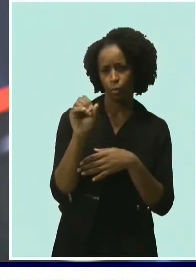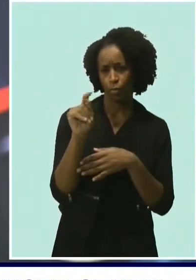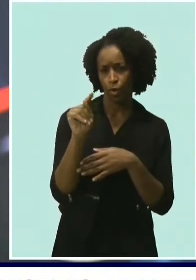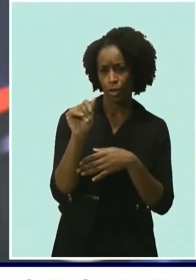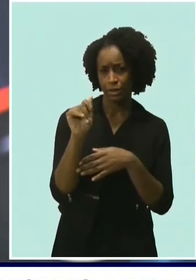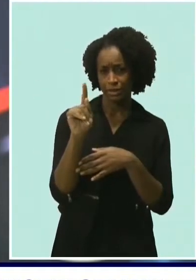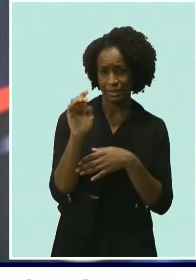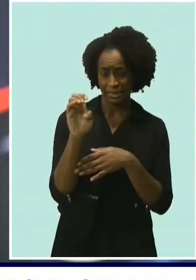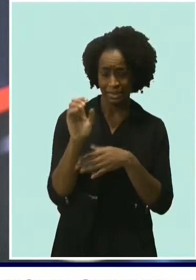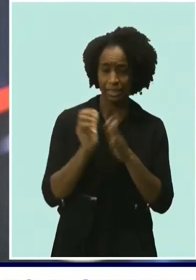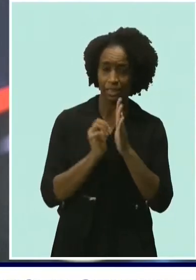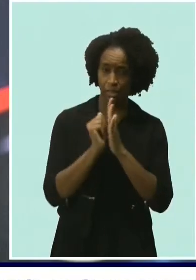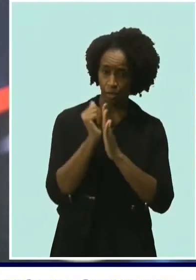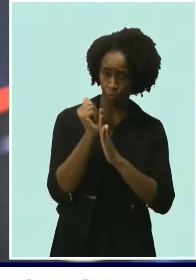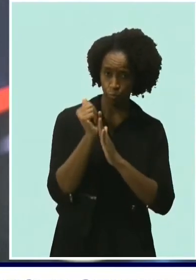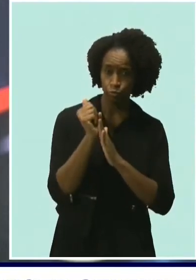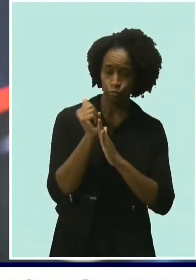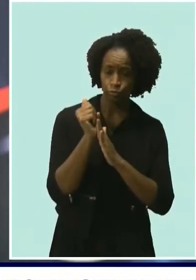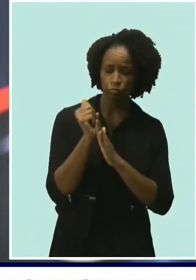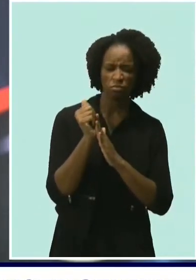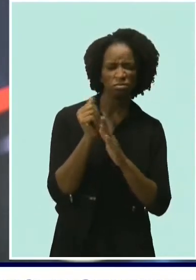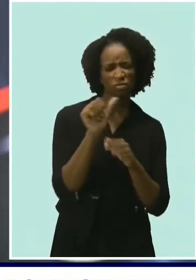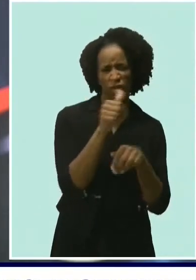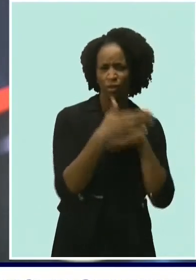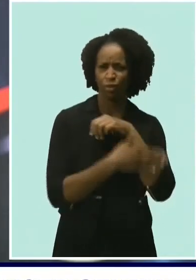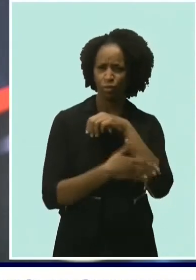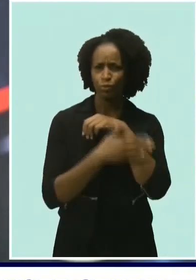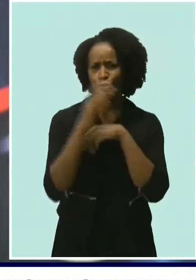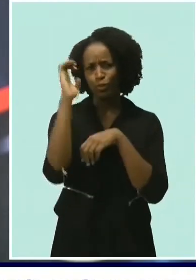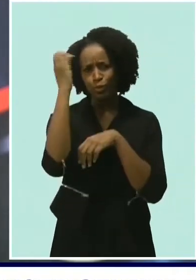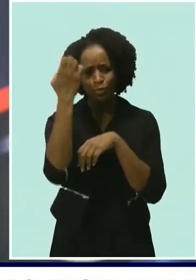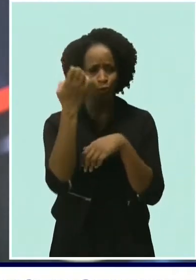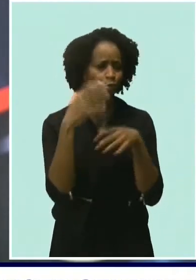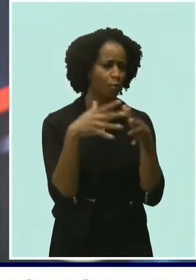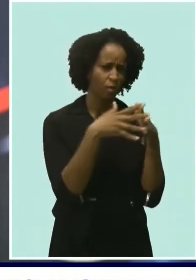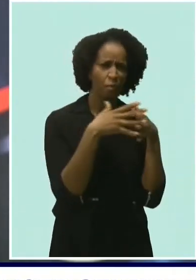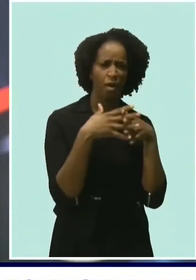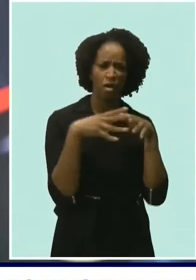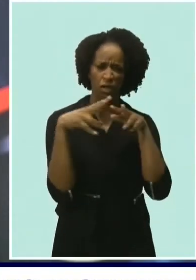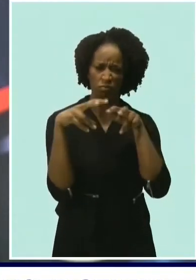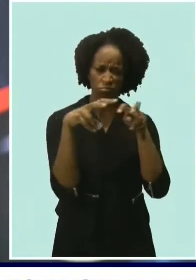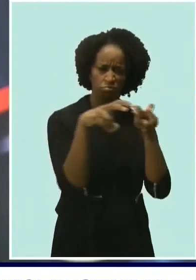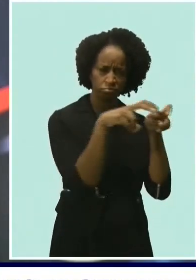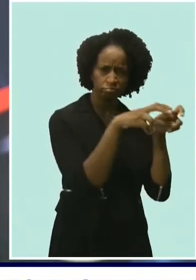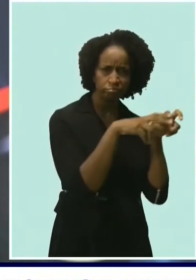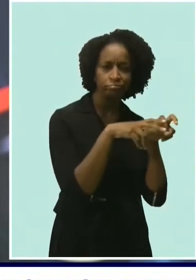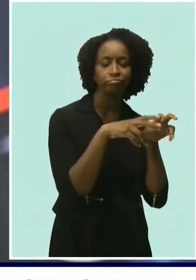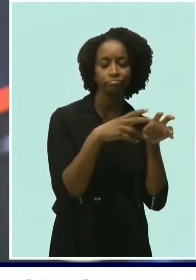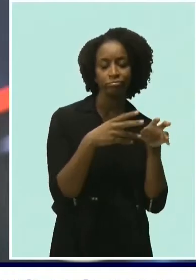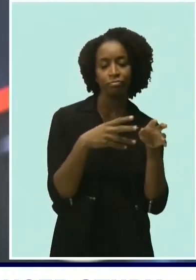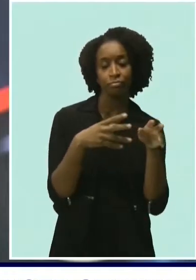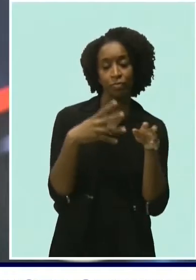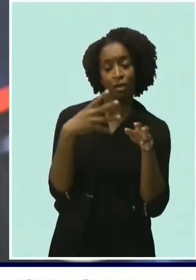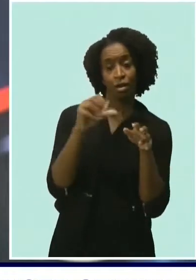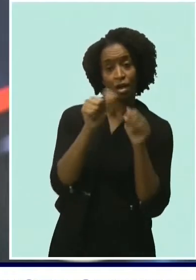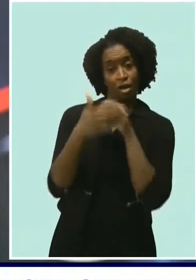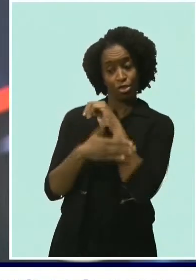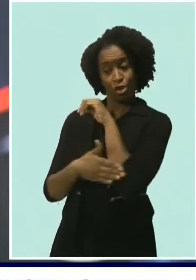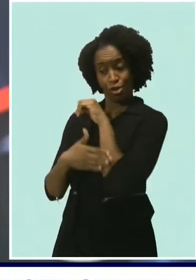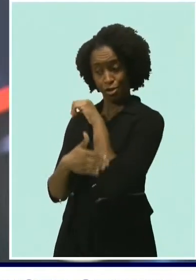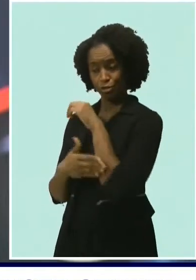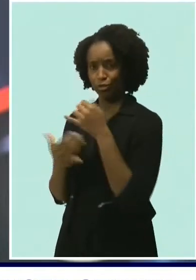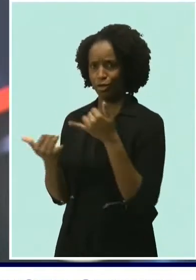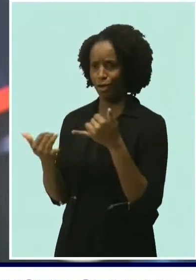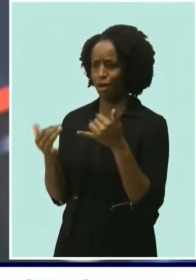America, the men who sign up could see the cancer being diagnosed much earlier than normal. Lead investigator in the study, Professor R.